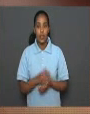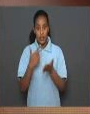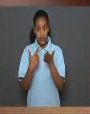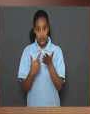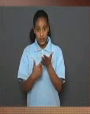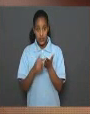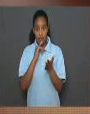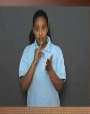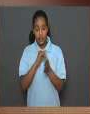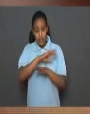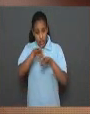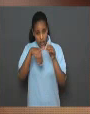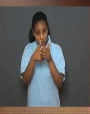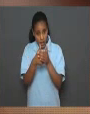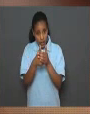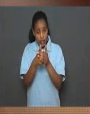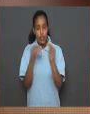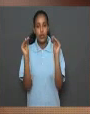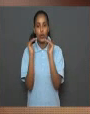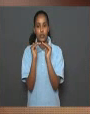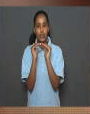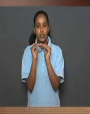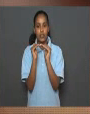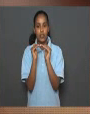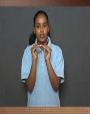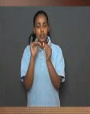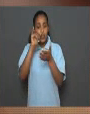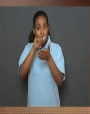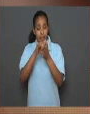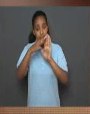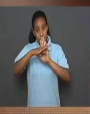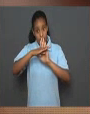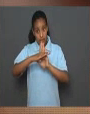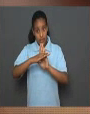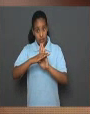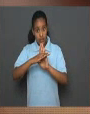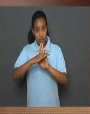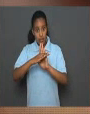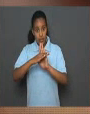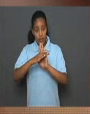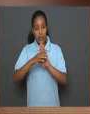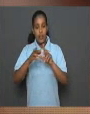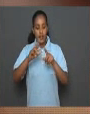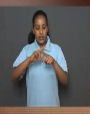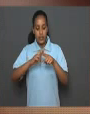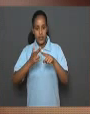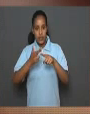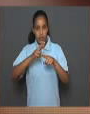This is the general equation that represents a